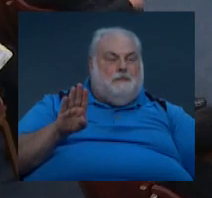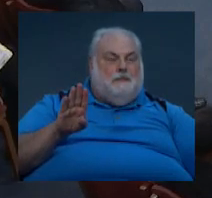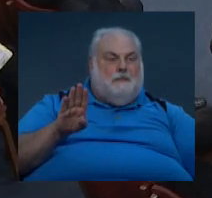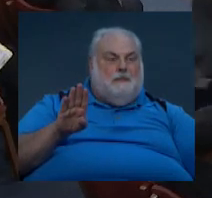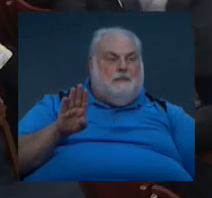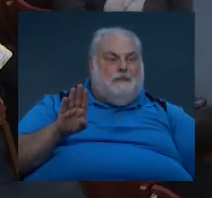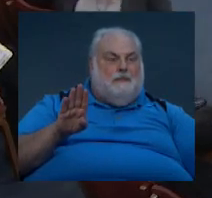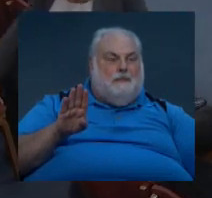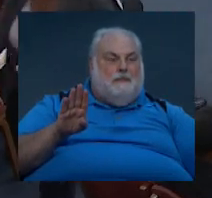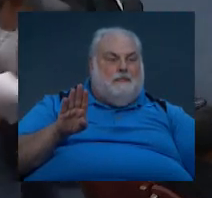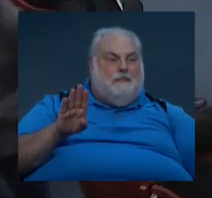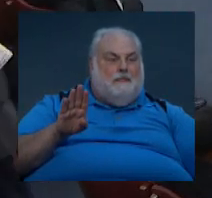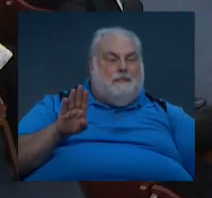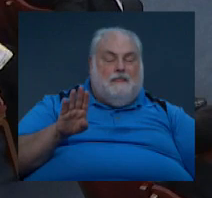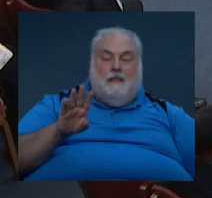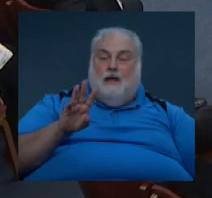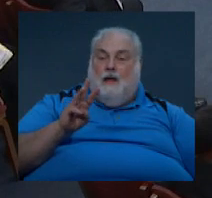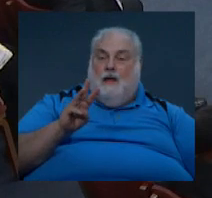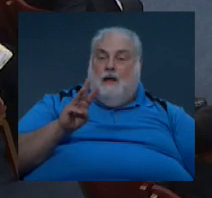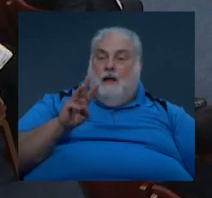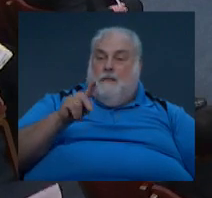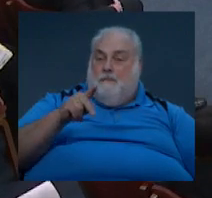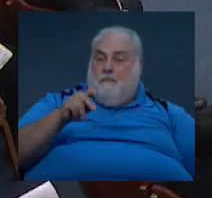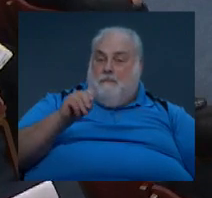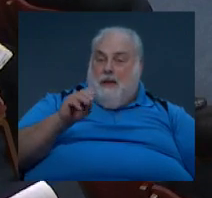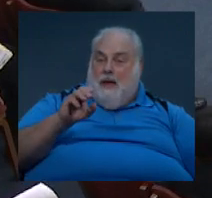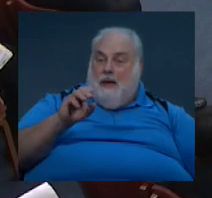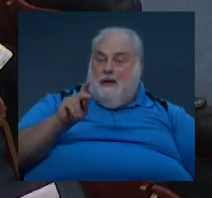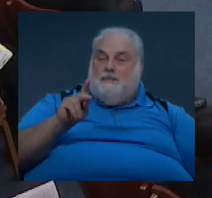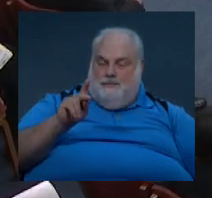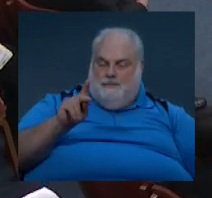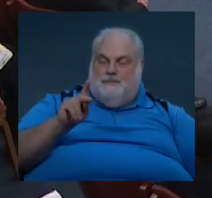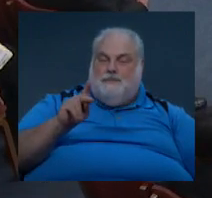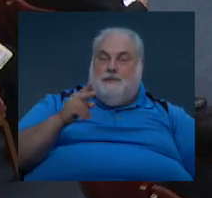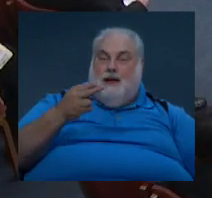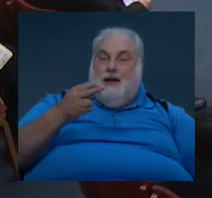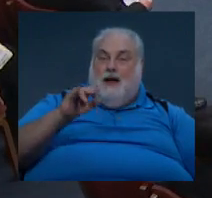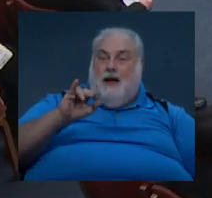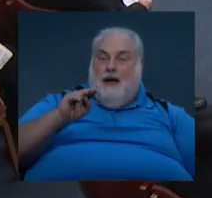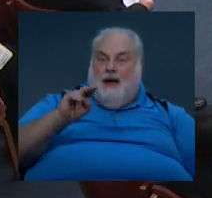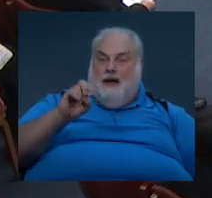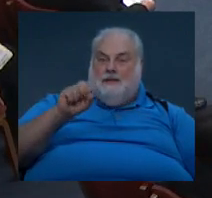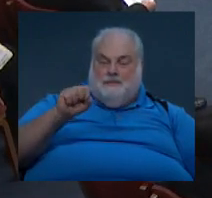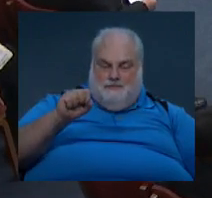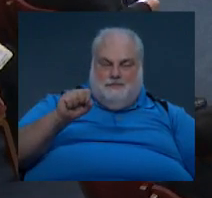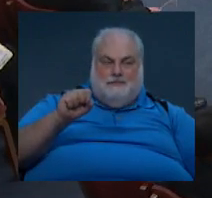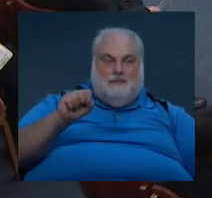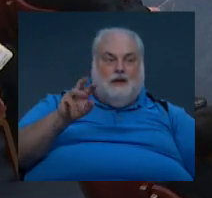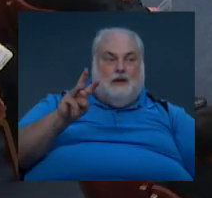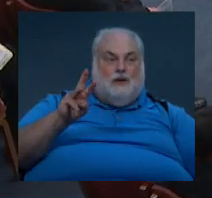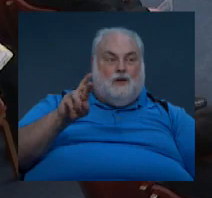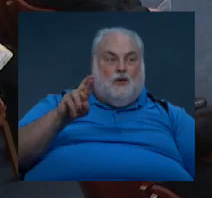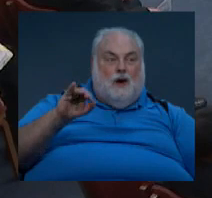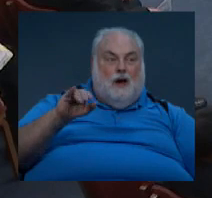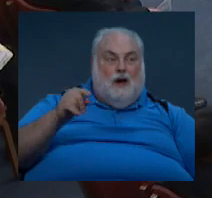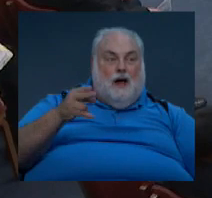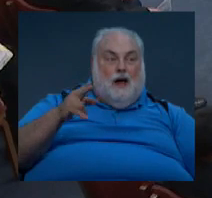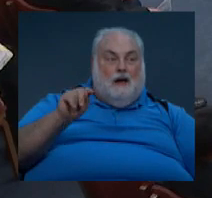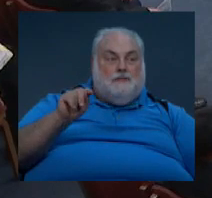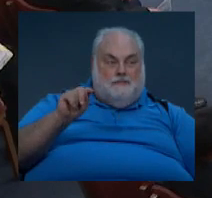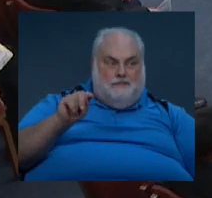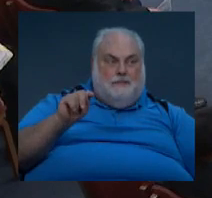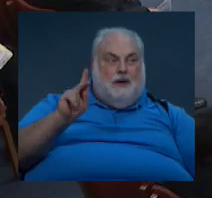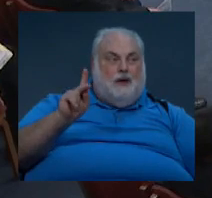No, they're okay. Director Webb, Director Peck, Director Hines, Director Wright, Director